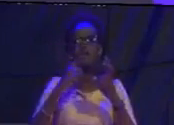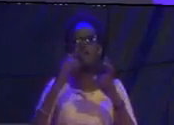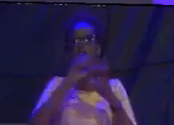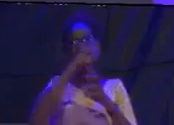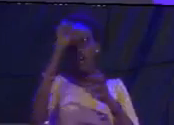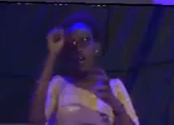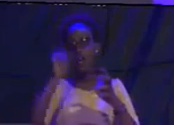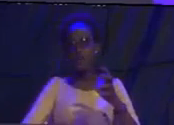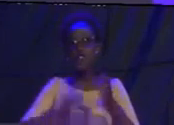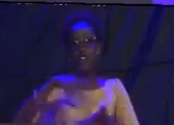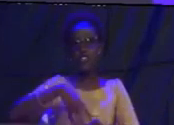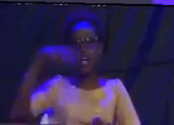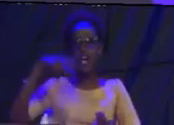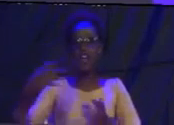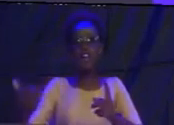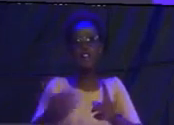2003,